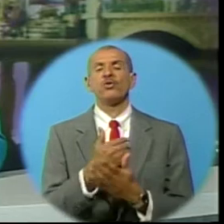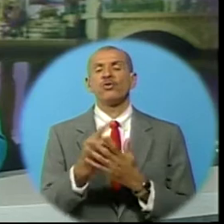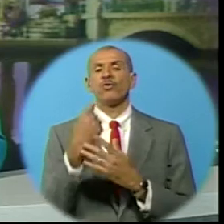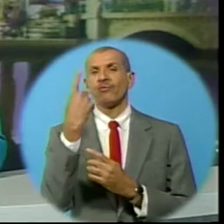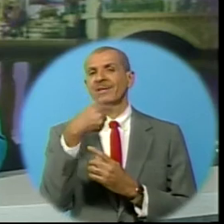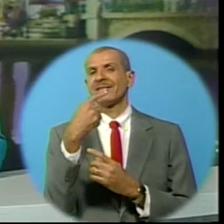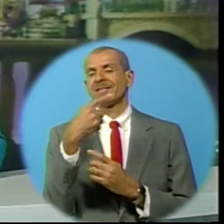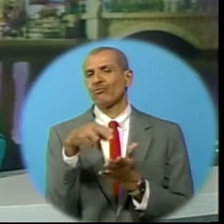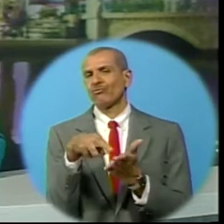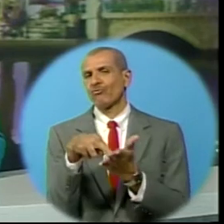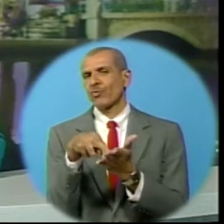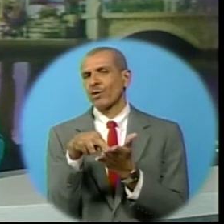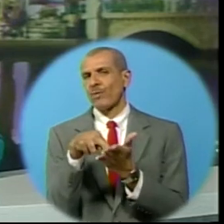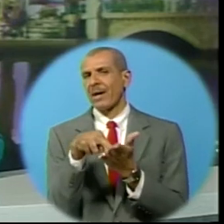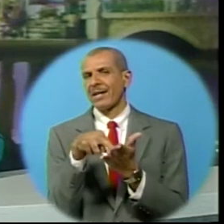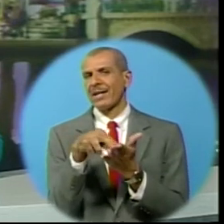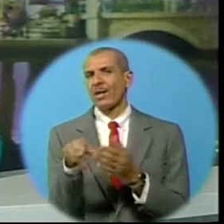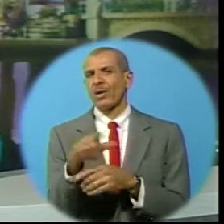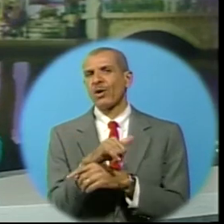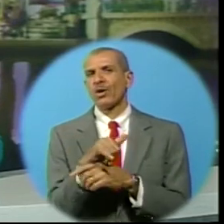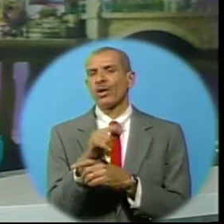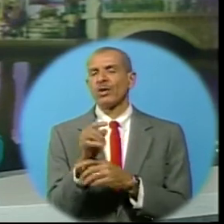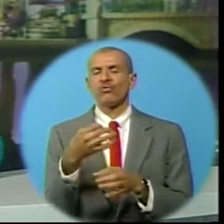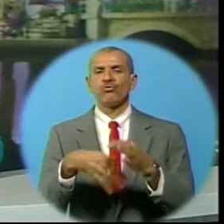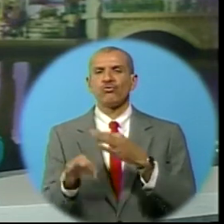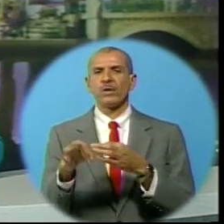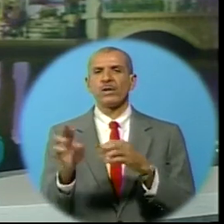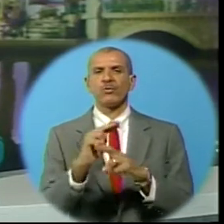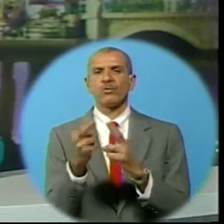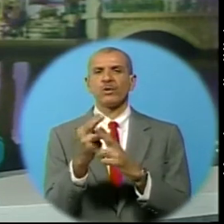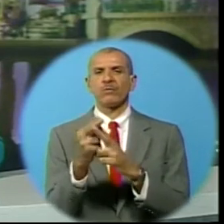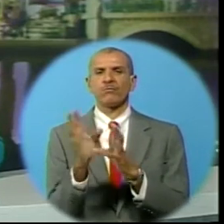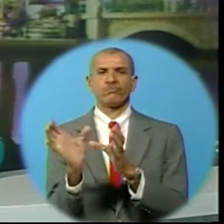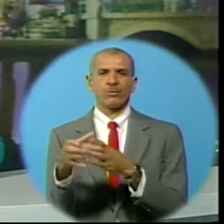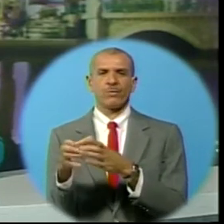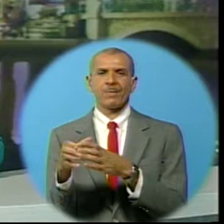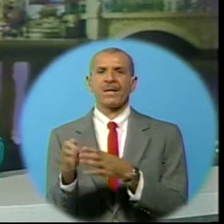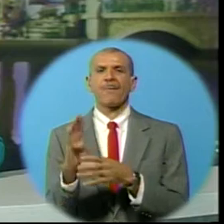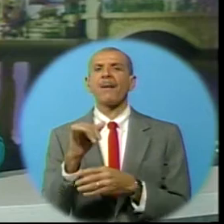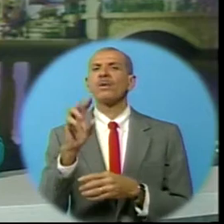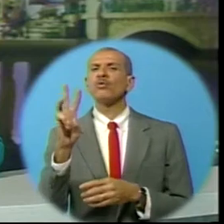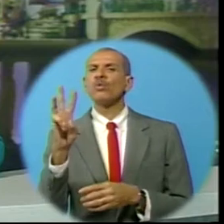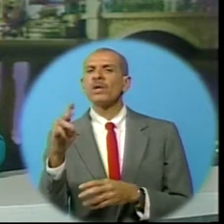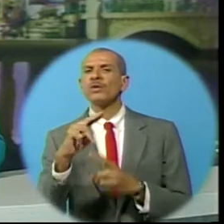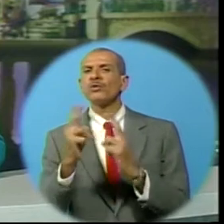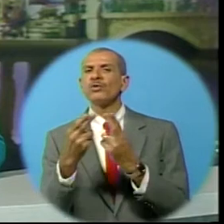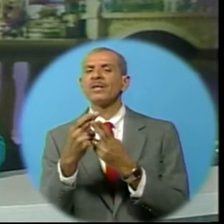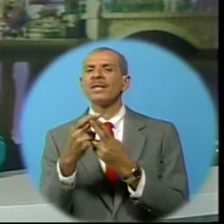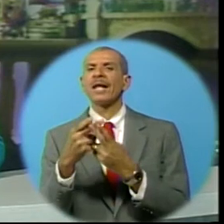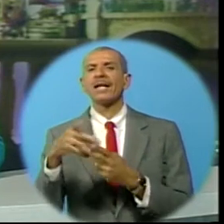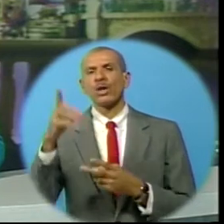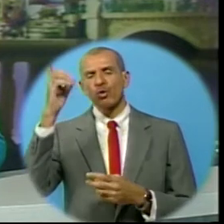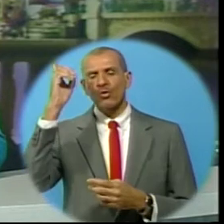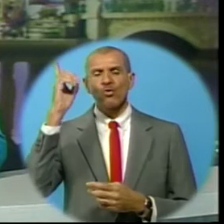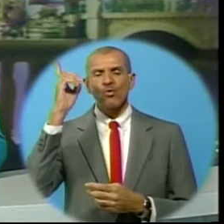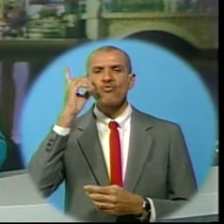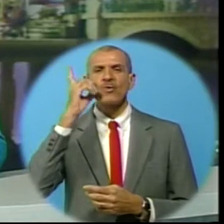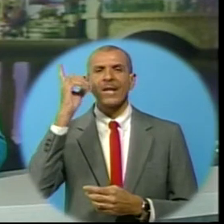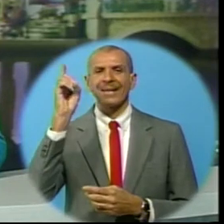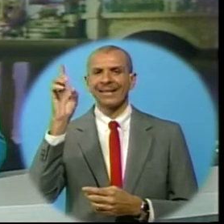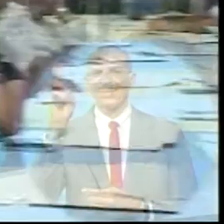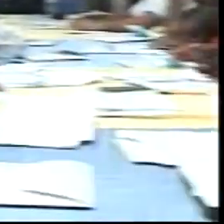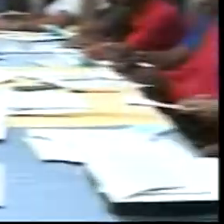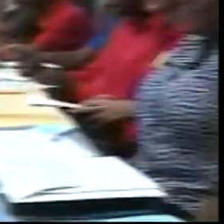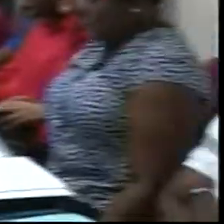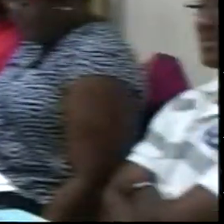needed in the local trade union movement. That's the view of Principal of the Barbados Workers Union Labour College, Doreen Dean. She feels